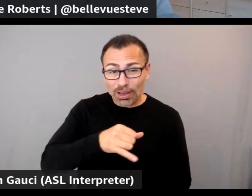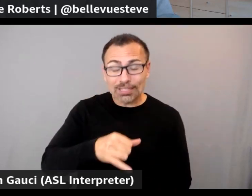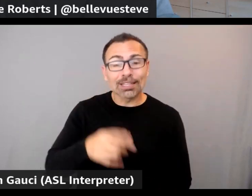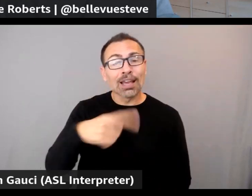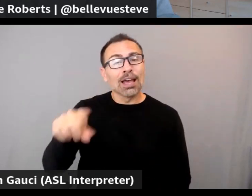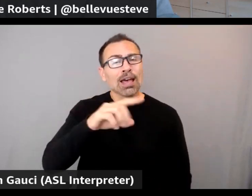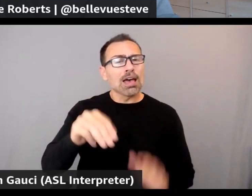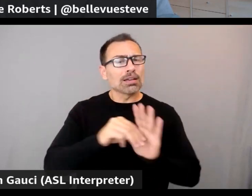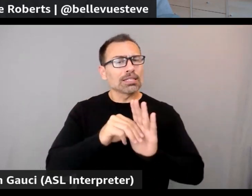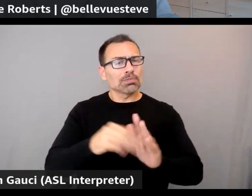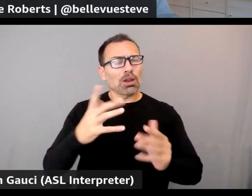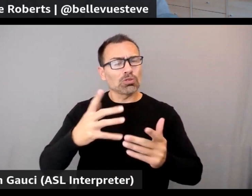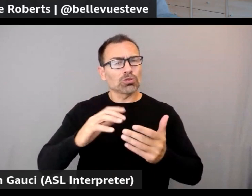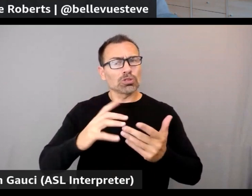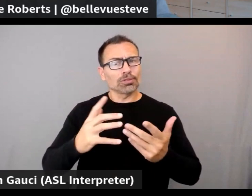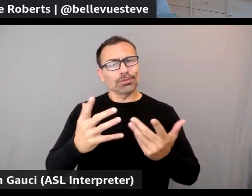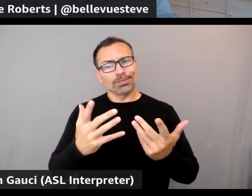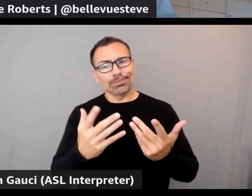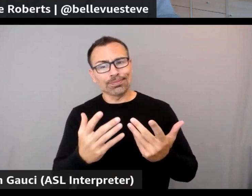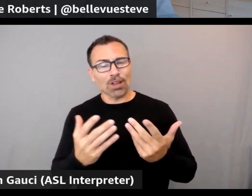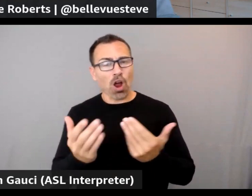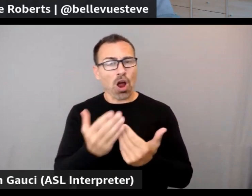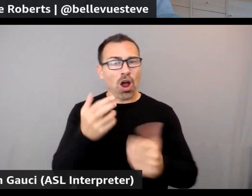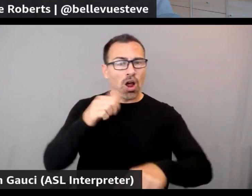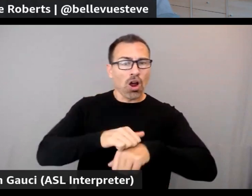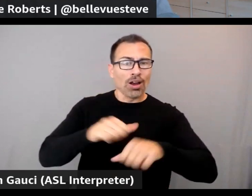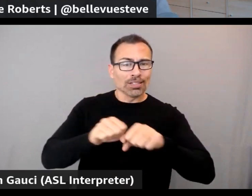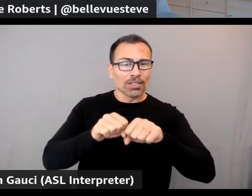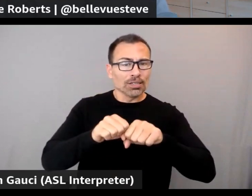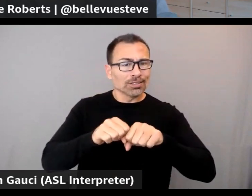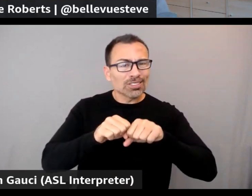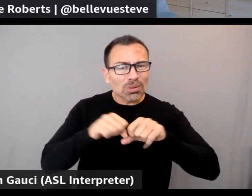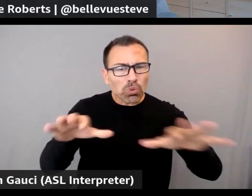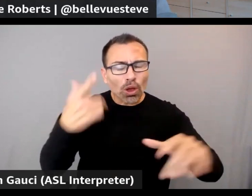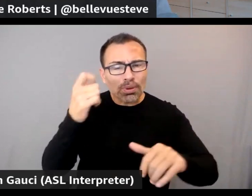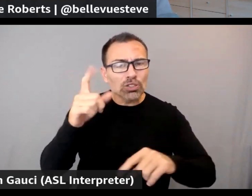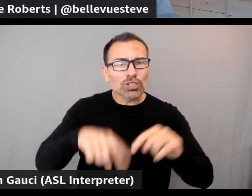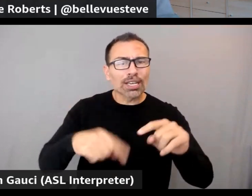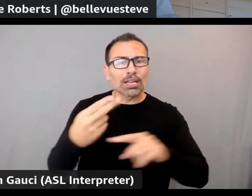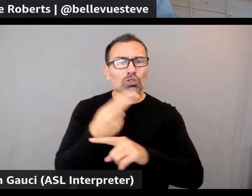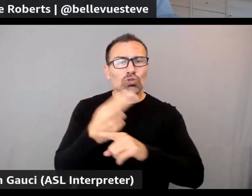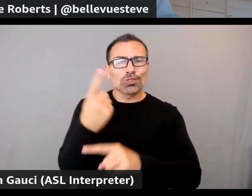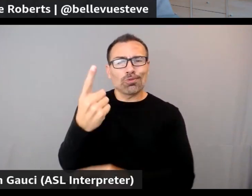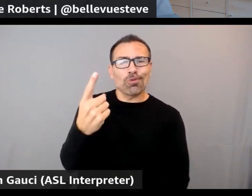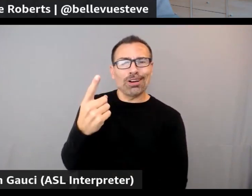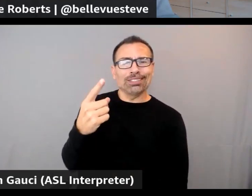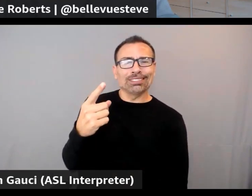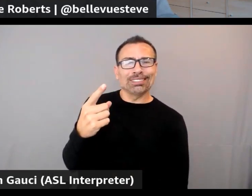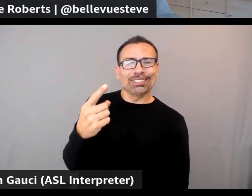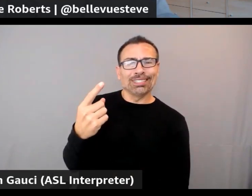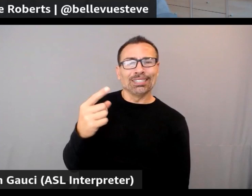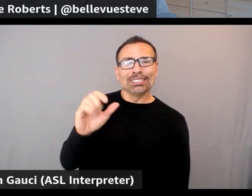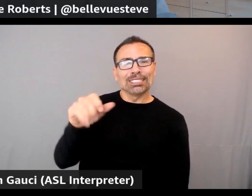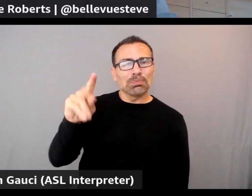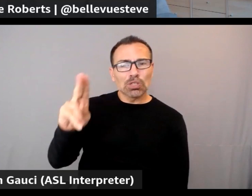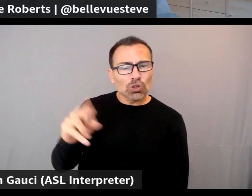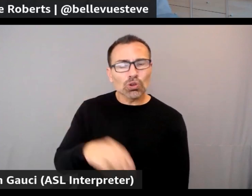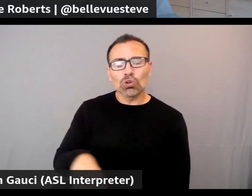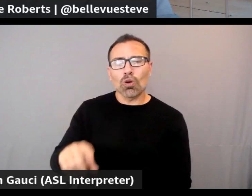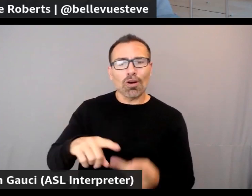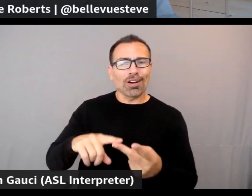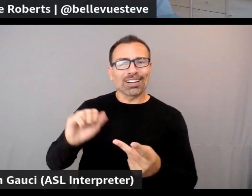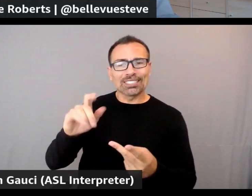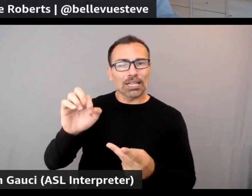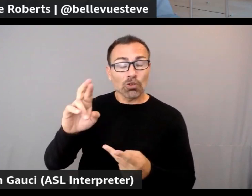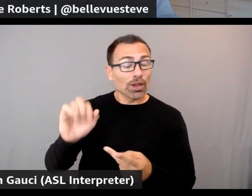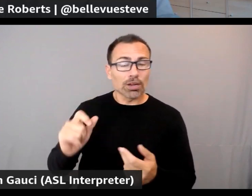can't do it with a single CPU or accelerator. You have to really build supercomputers, which is exactly what we did. We designed a